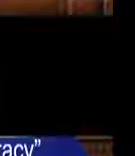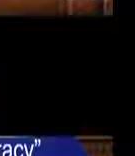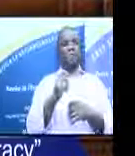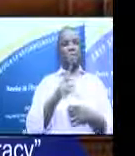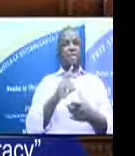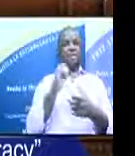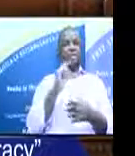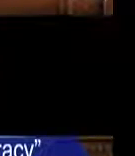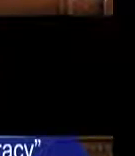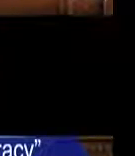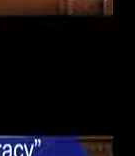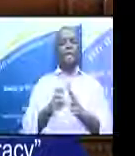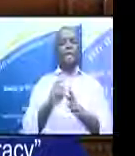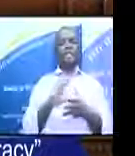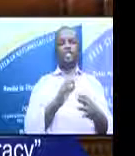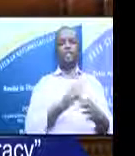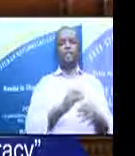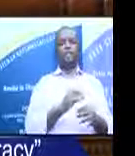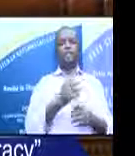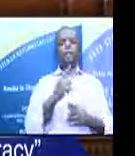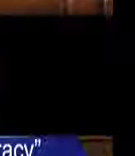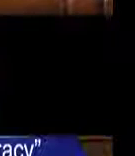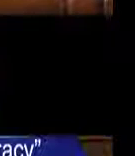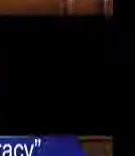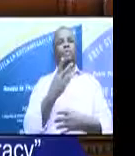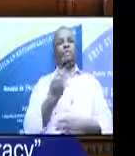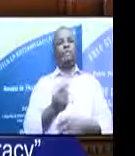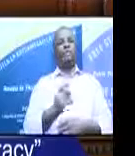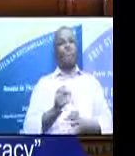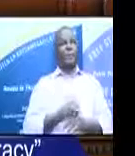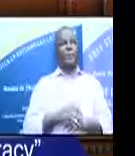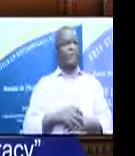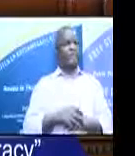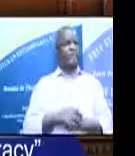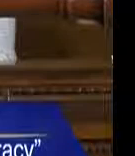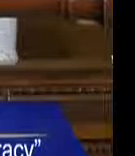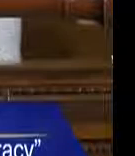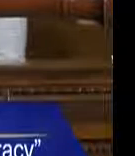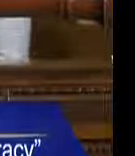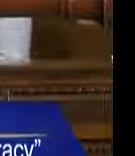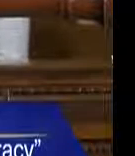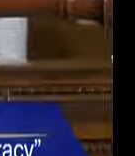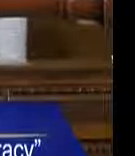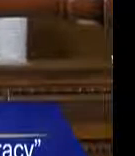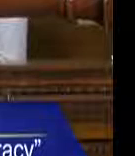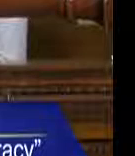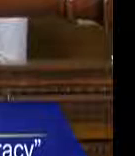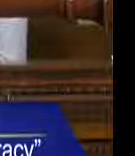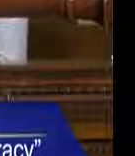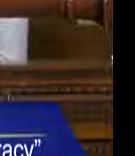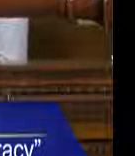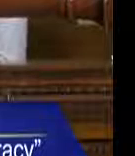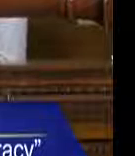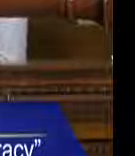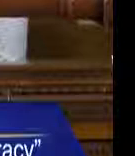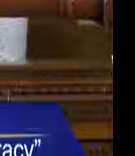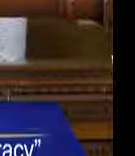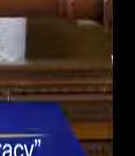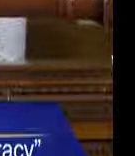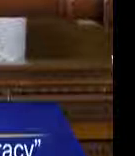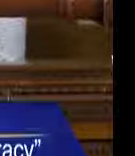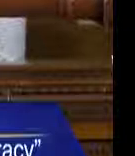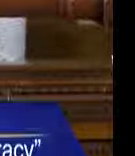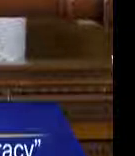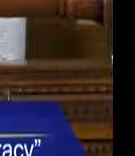were not disclosed. The Auditor General reported that he was unable to determine the